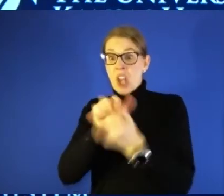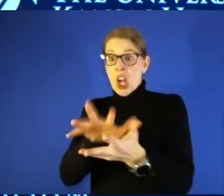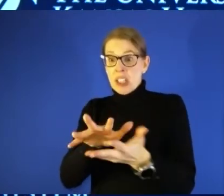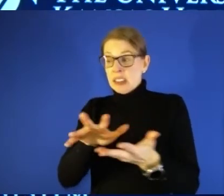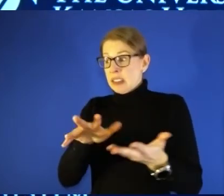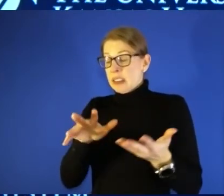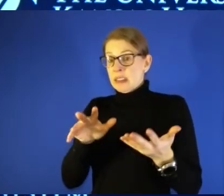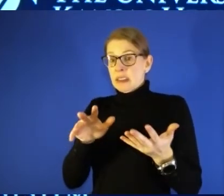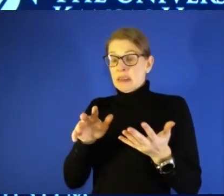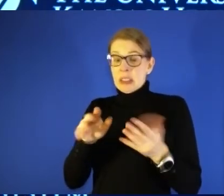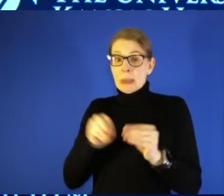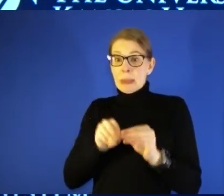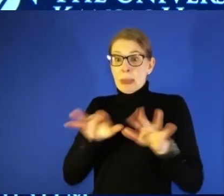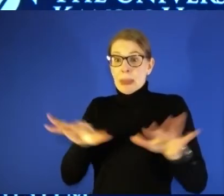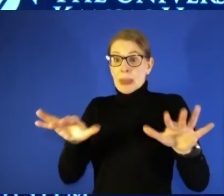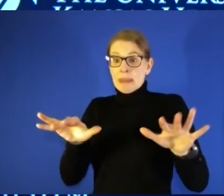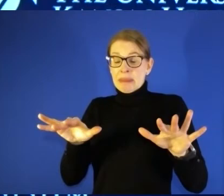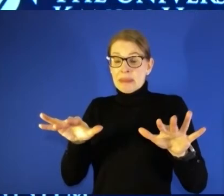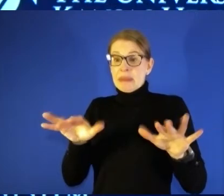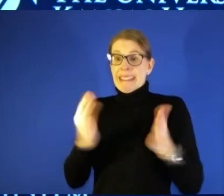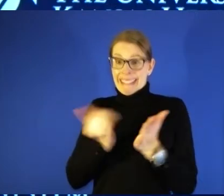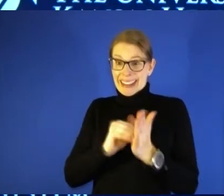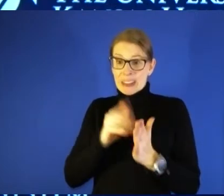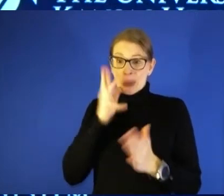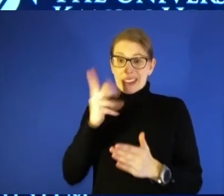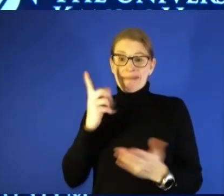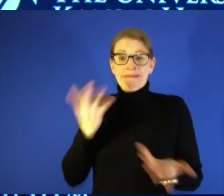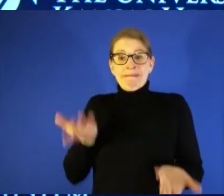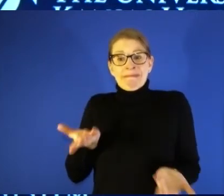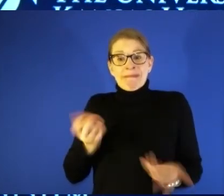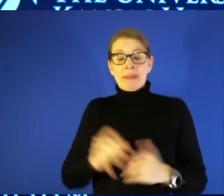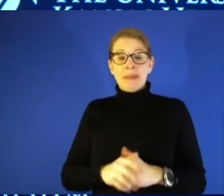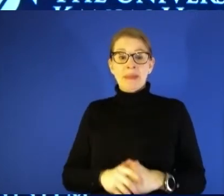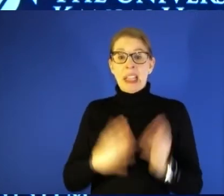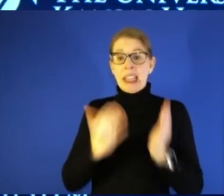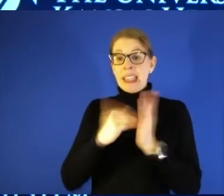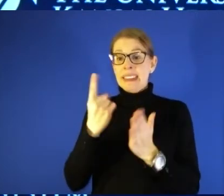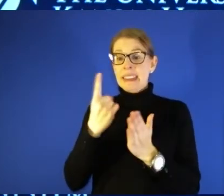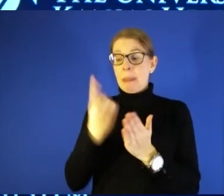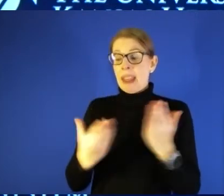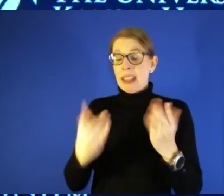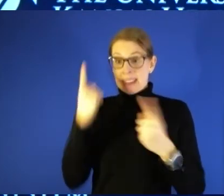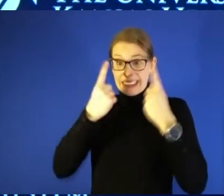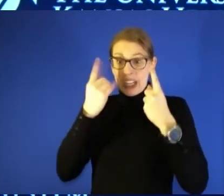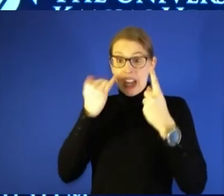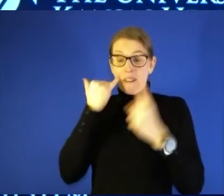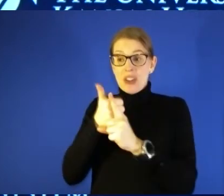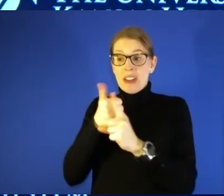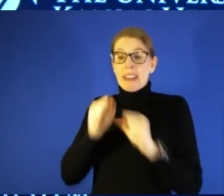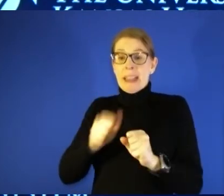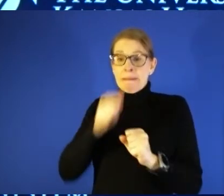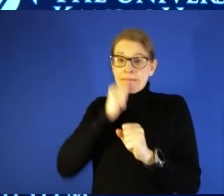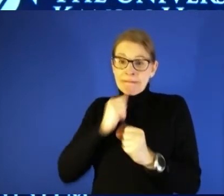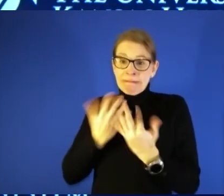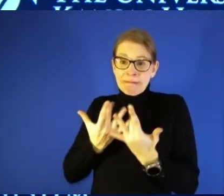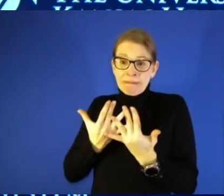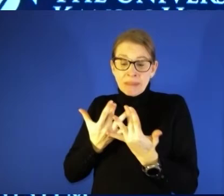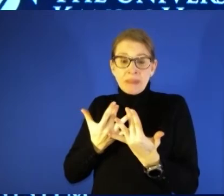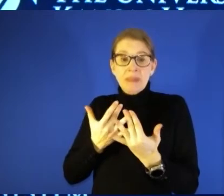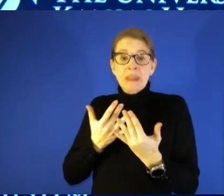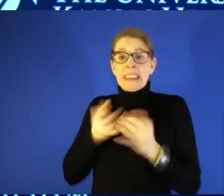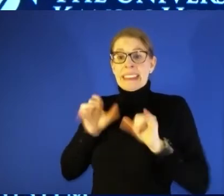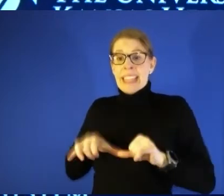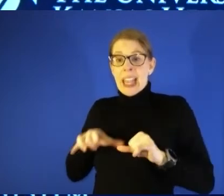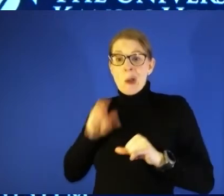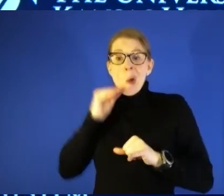mini surge. So just something to keep in mind. If you can hold out, stay in your house, or